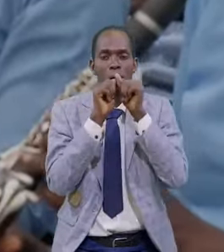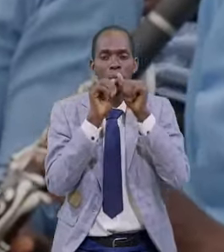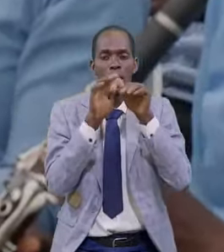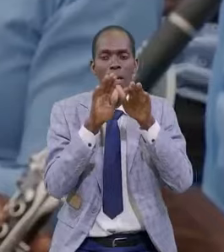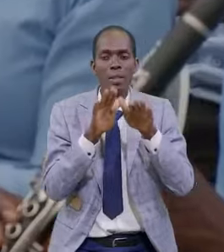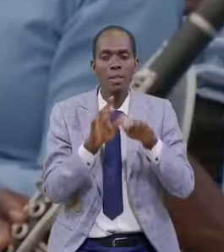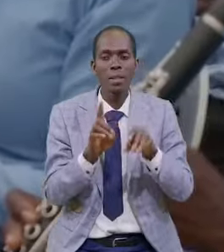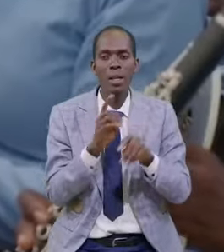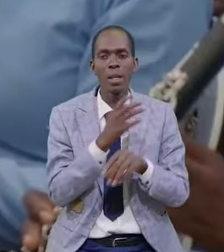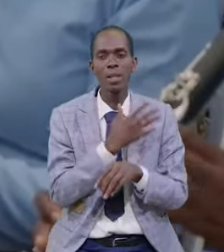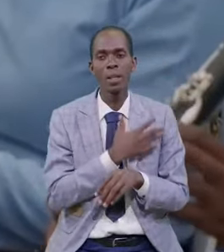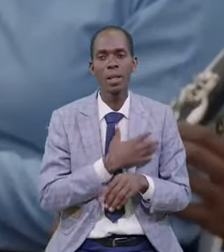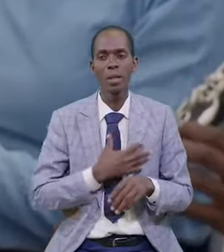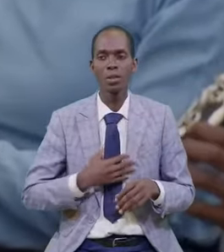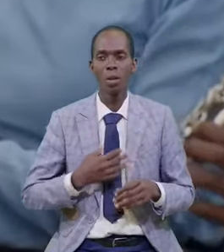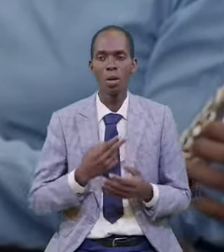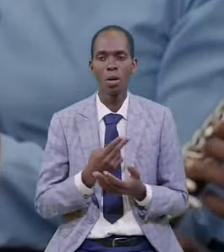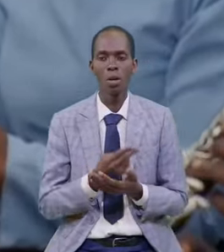blessed